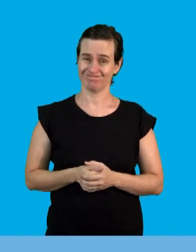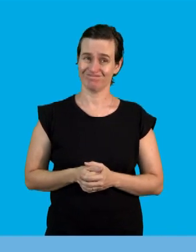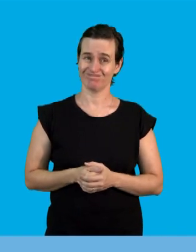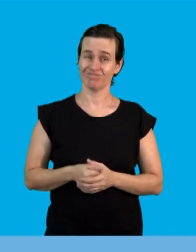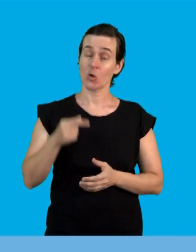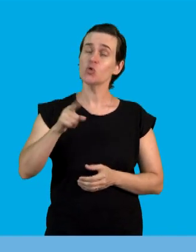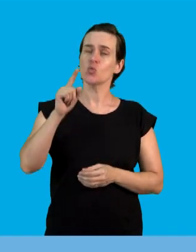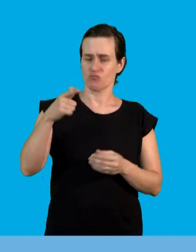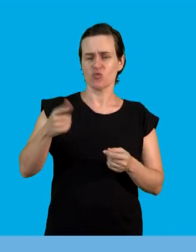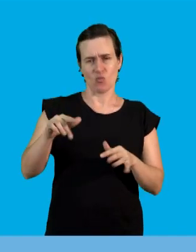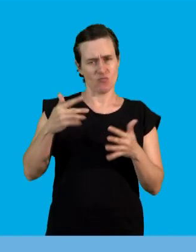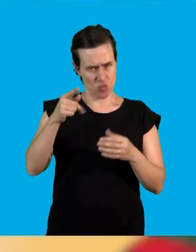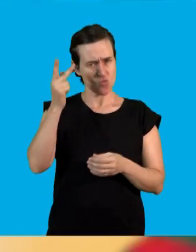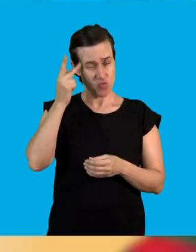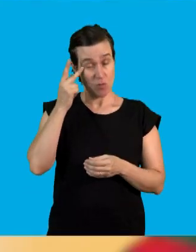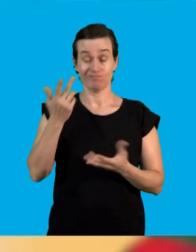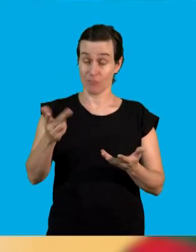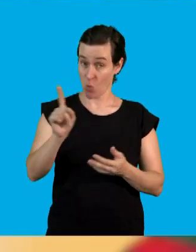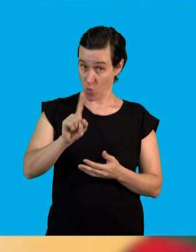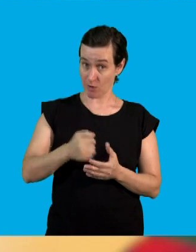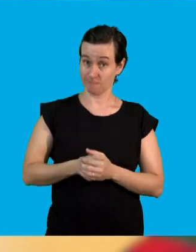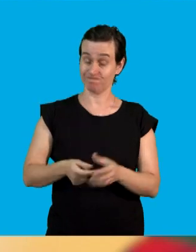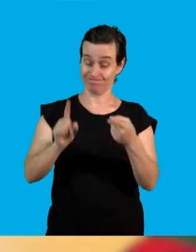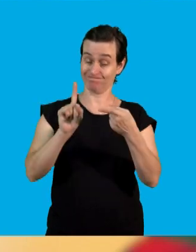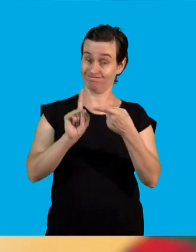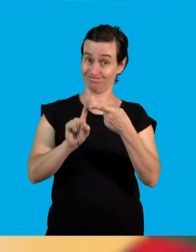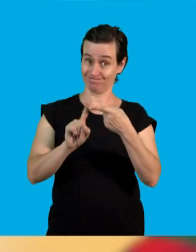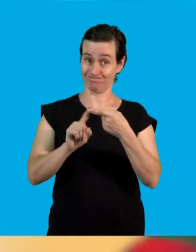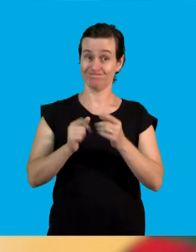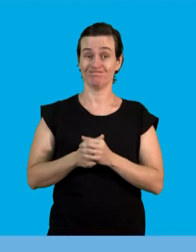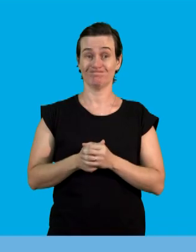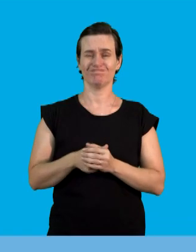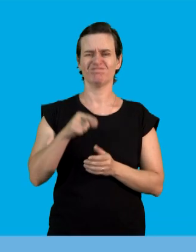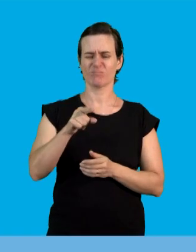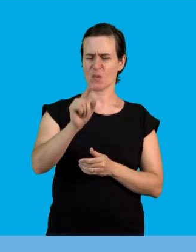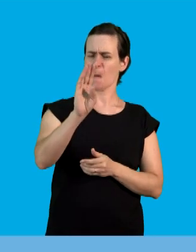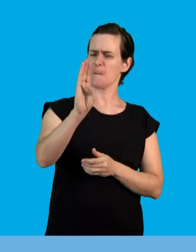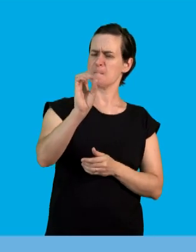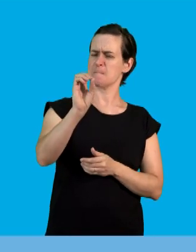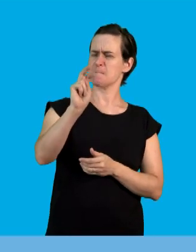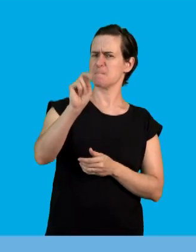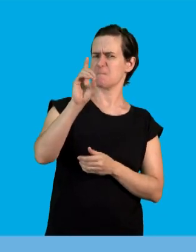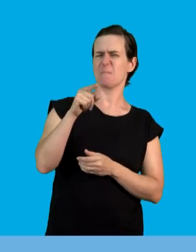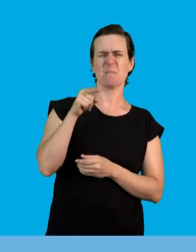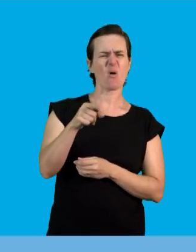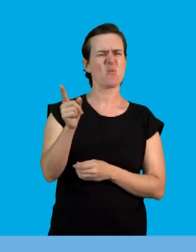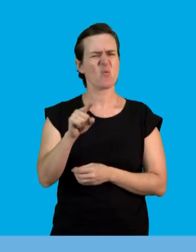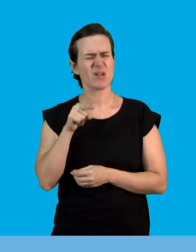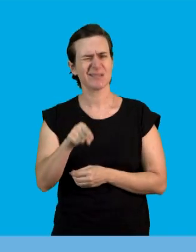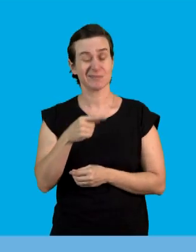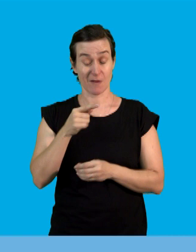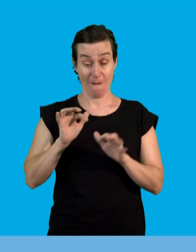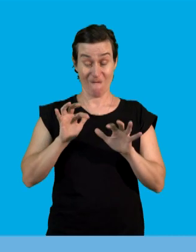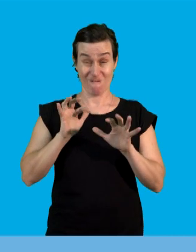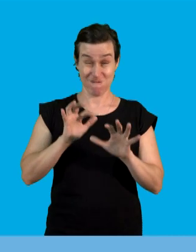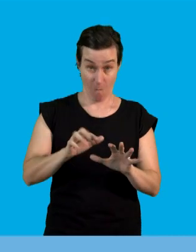Now, there are certain things that we know about a force. Now, those things are as follows. We know that by now we know that a